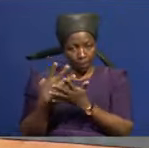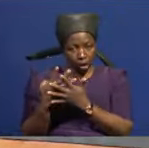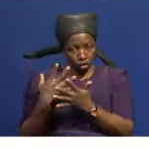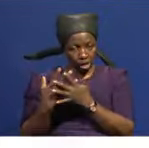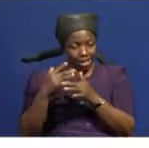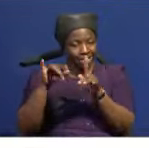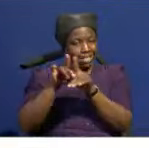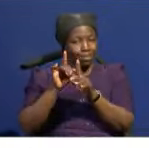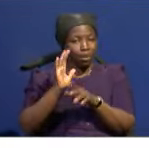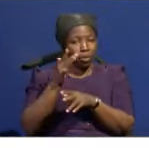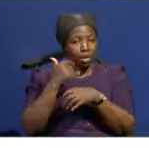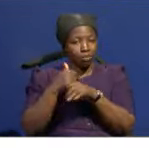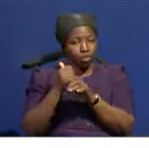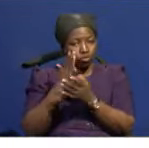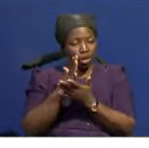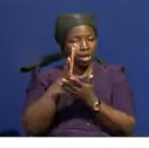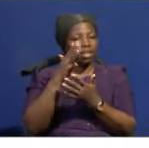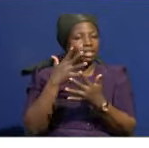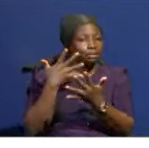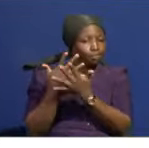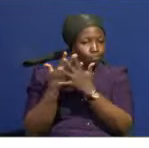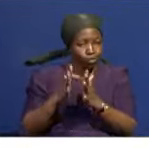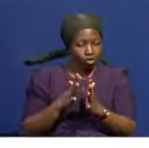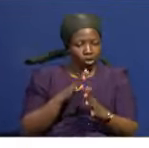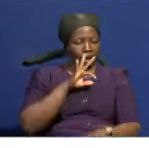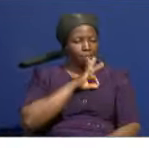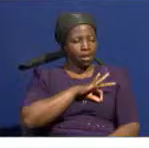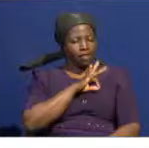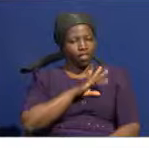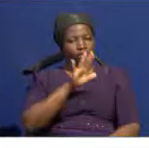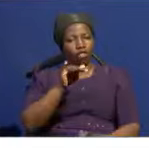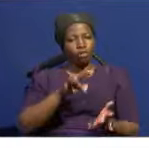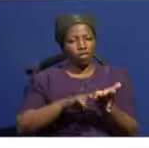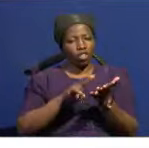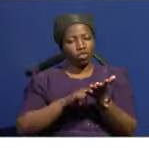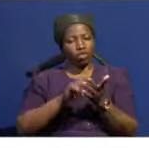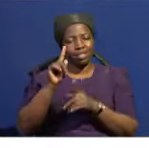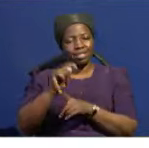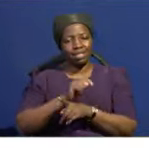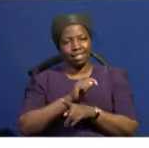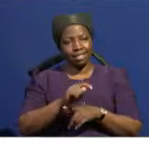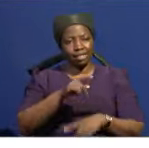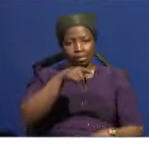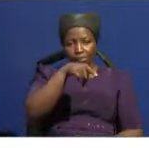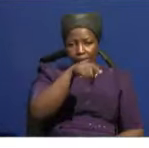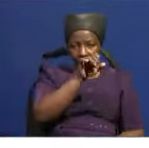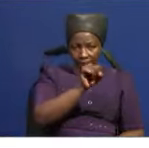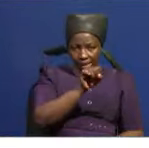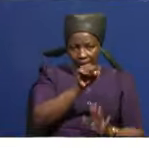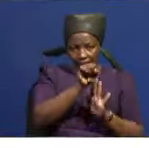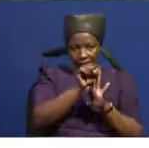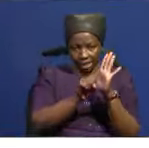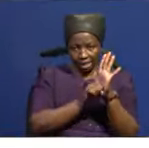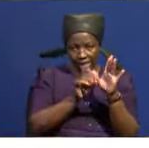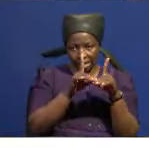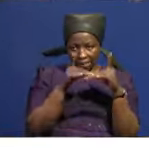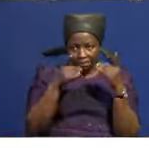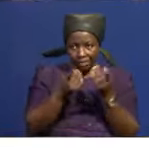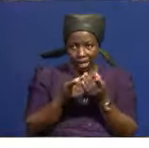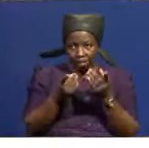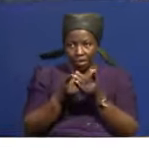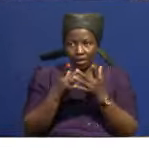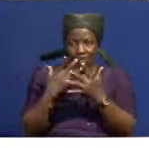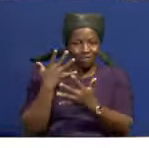inmates benefit from vocational courses. According to the Principal Secretary of State Department for Correctional